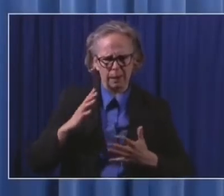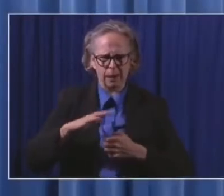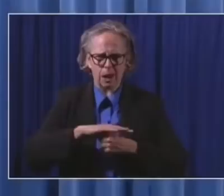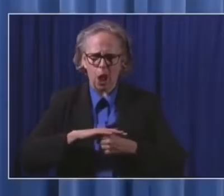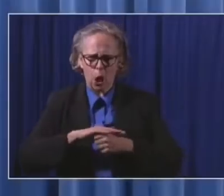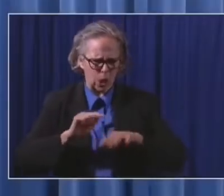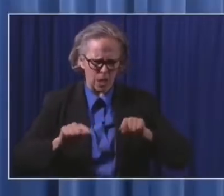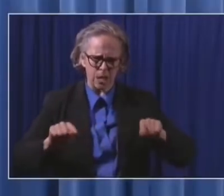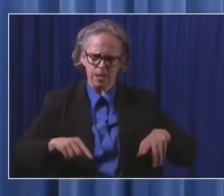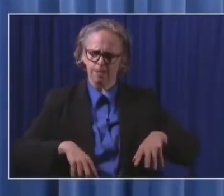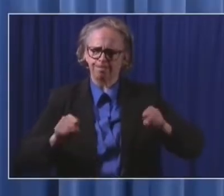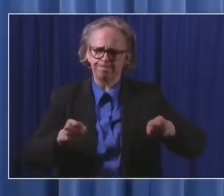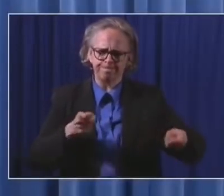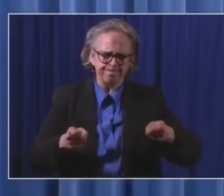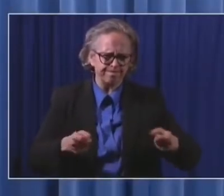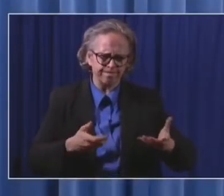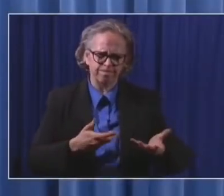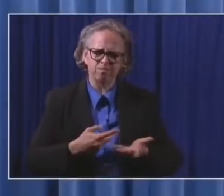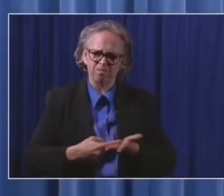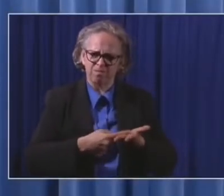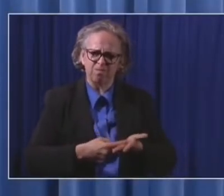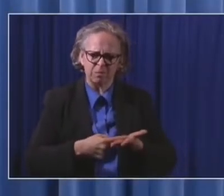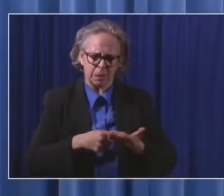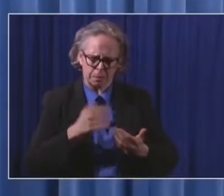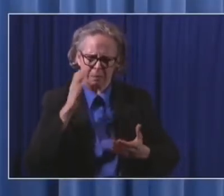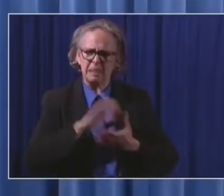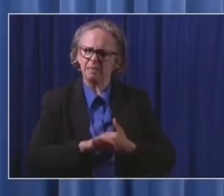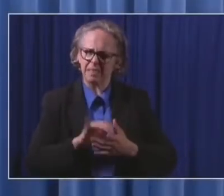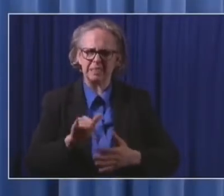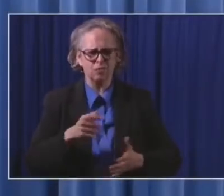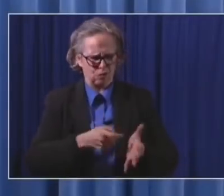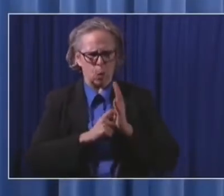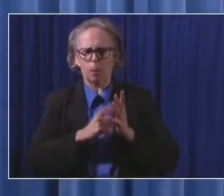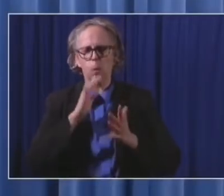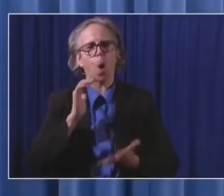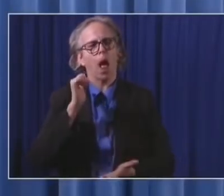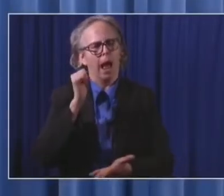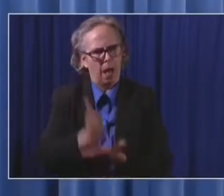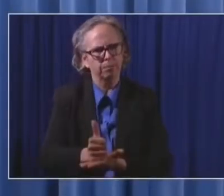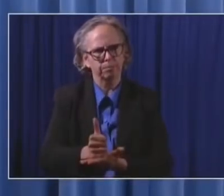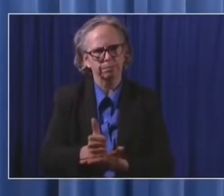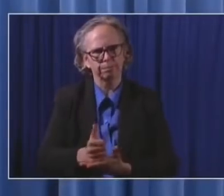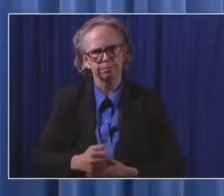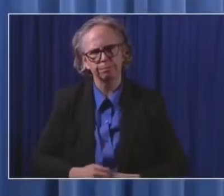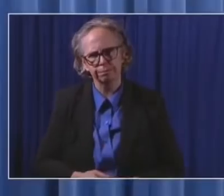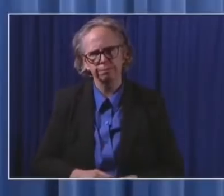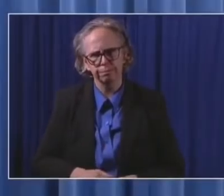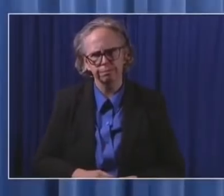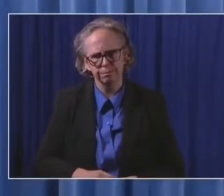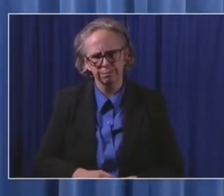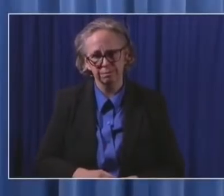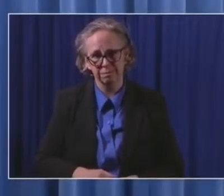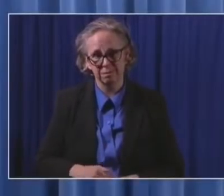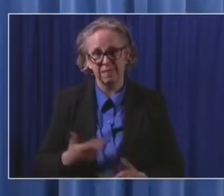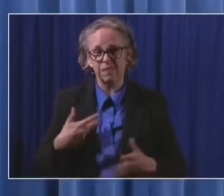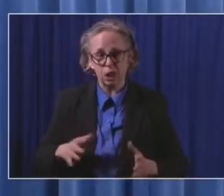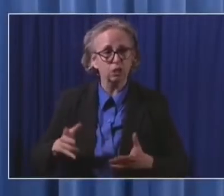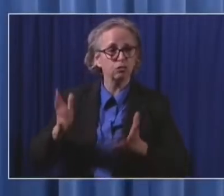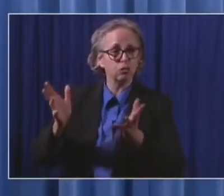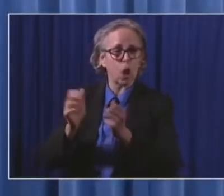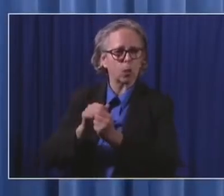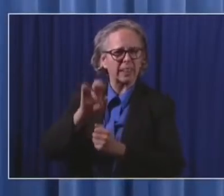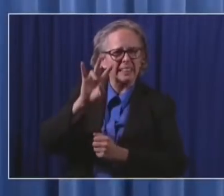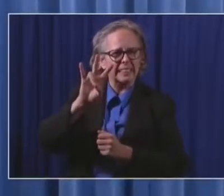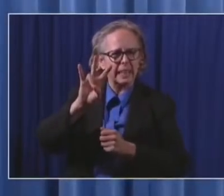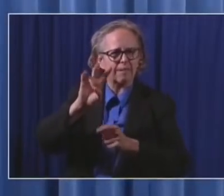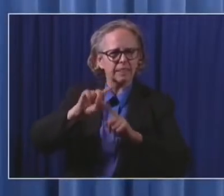the local mayors, working with the local officials, we think that this is